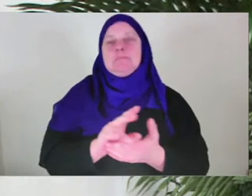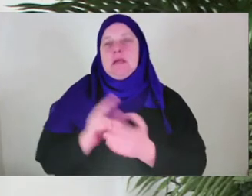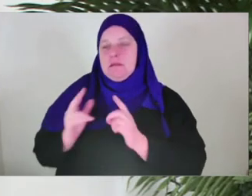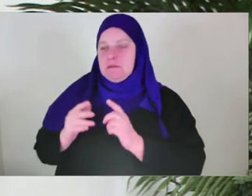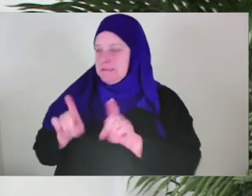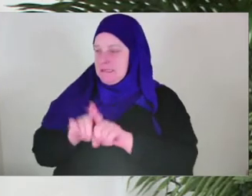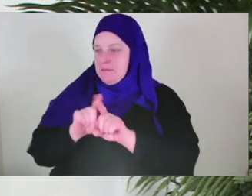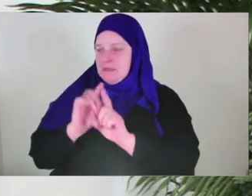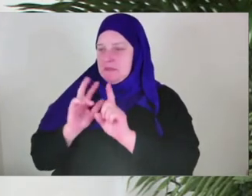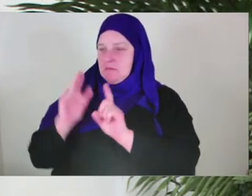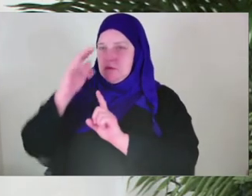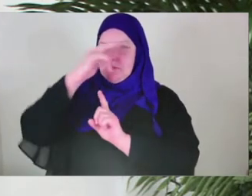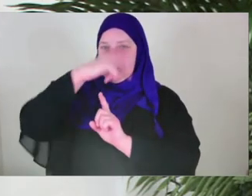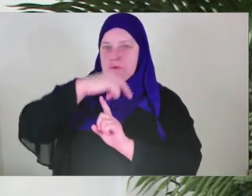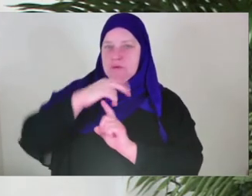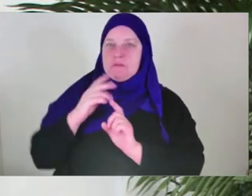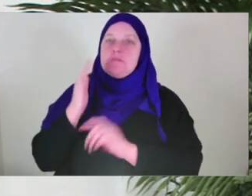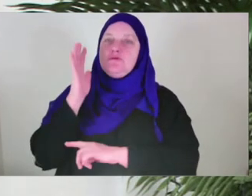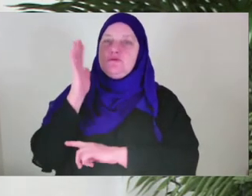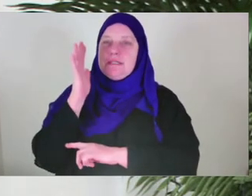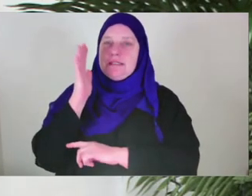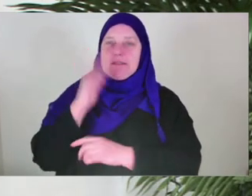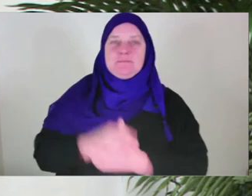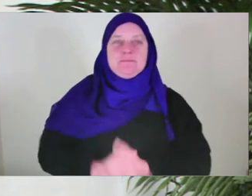Sheikh, is that similar to giving charity,